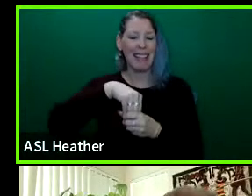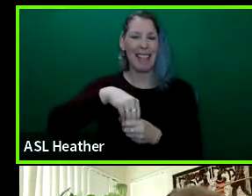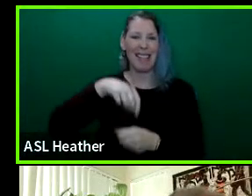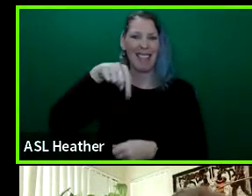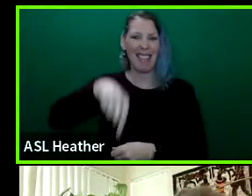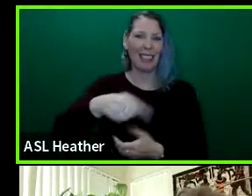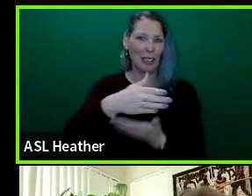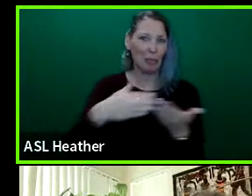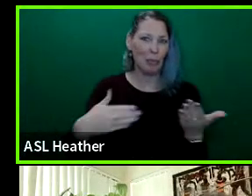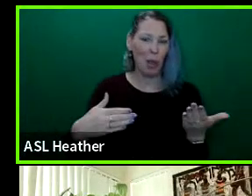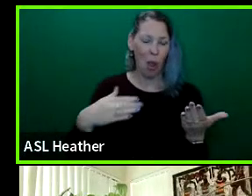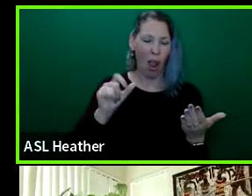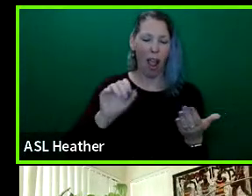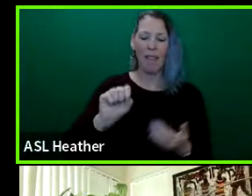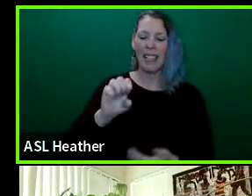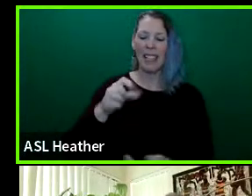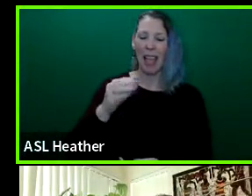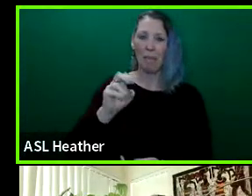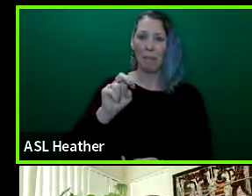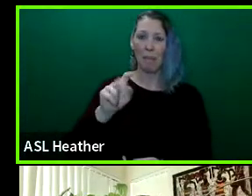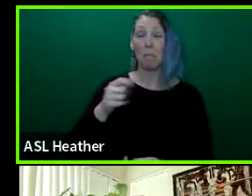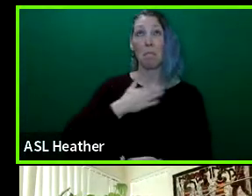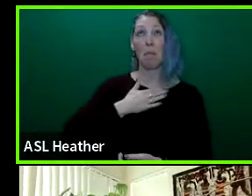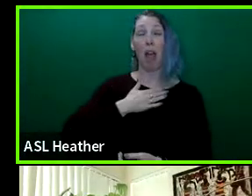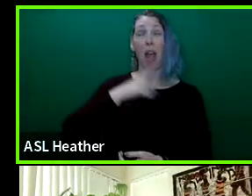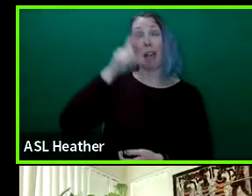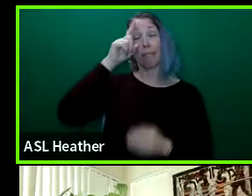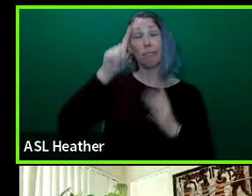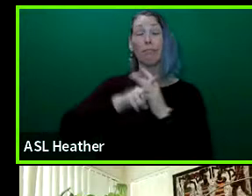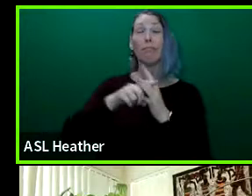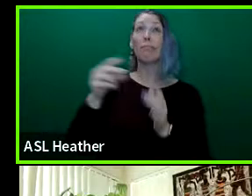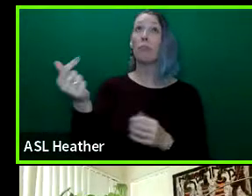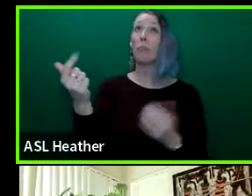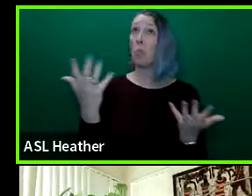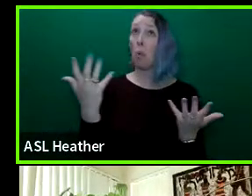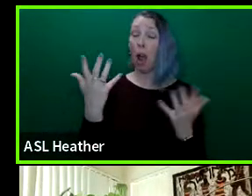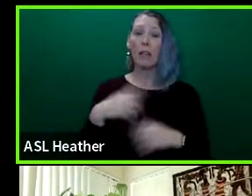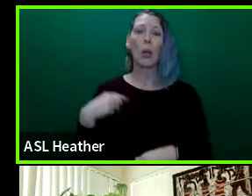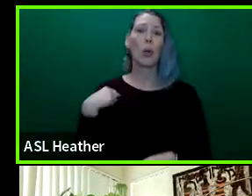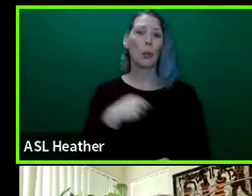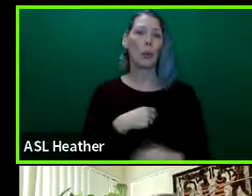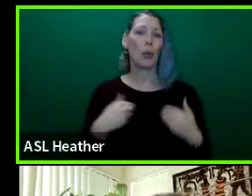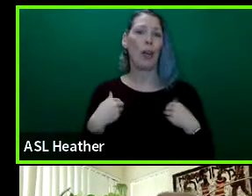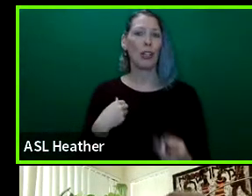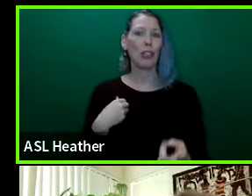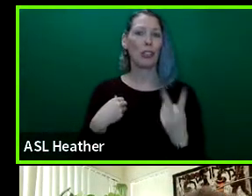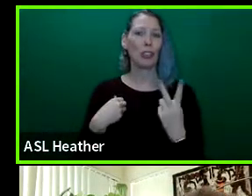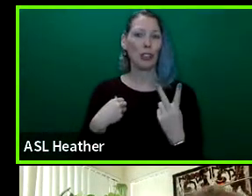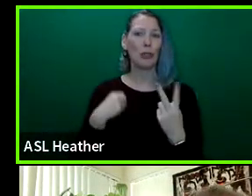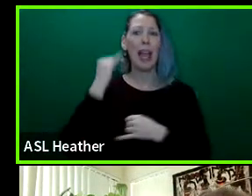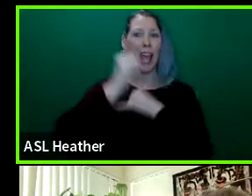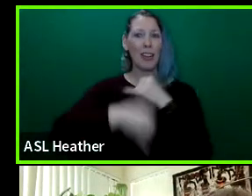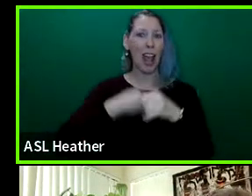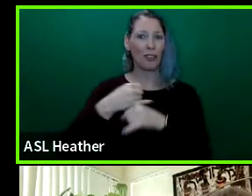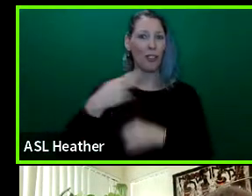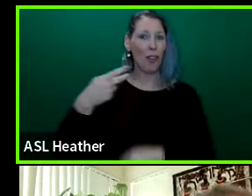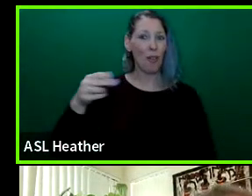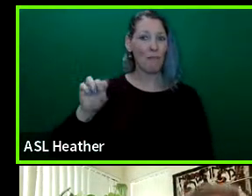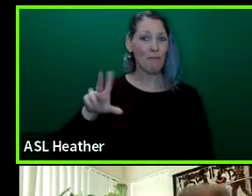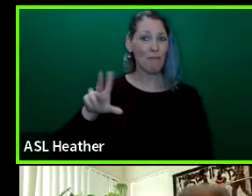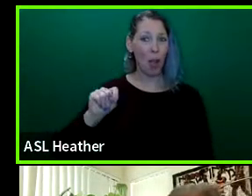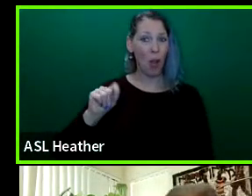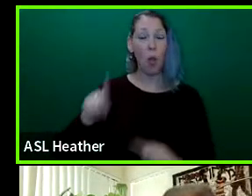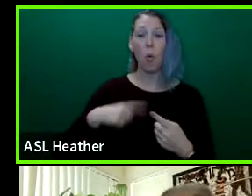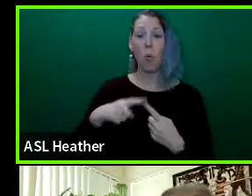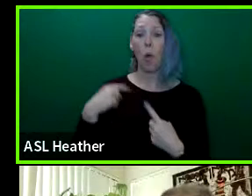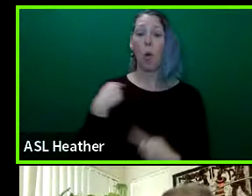segment. And the top of mind for me that I think are obvious physically are, we have 2 international ports. And so when we dovetail